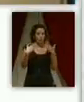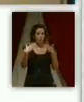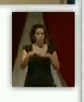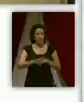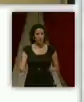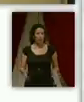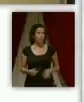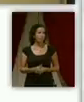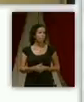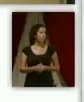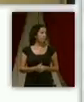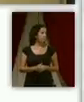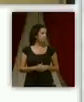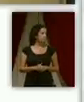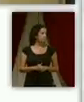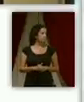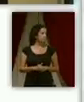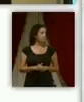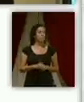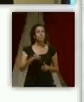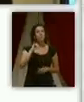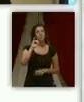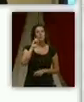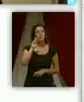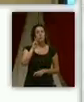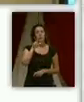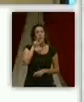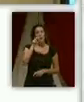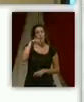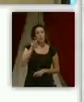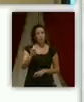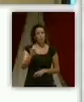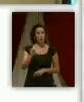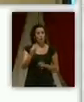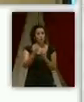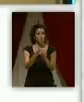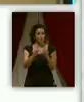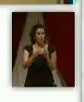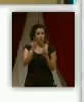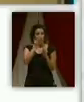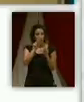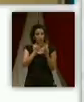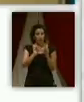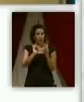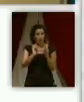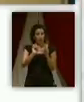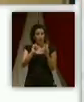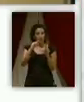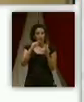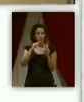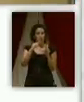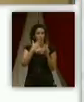a typography zooming option, nothing at all. On the iPhone, you've got the screen reader,